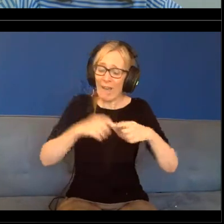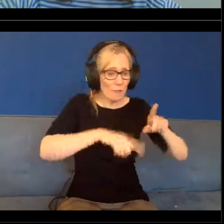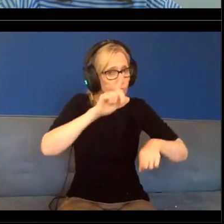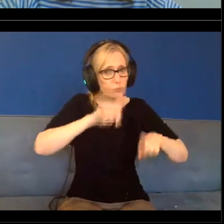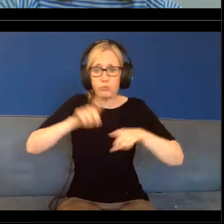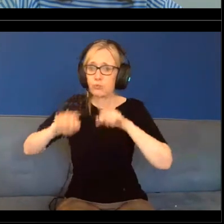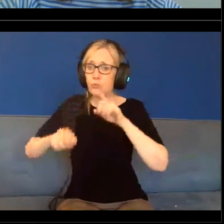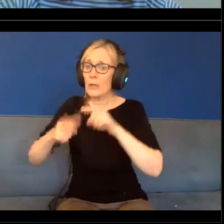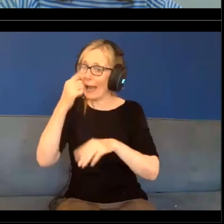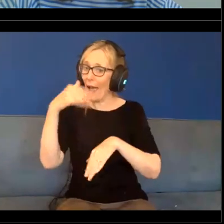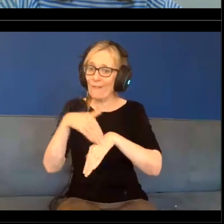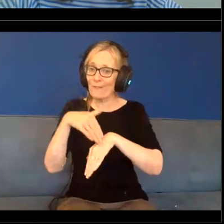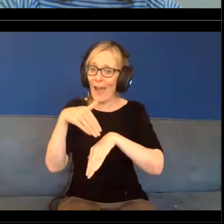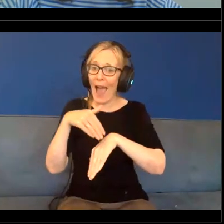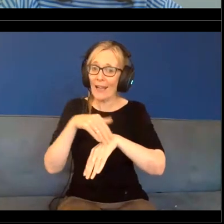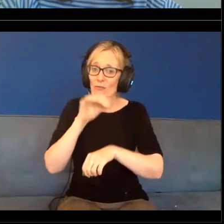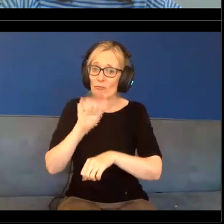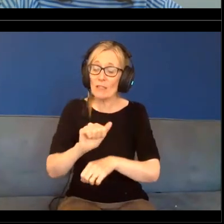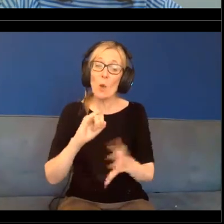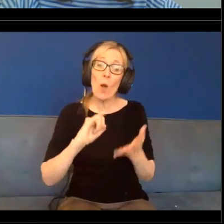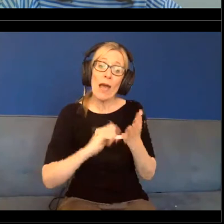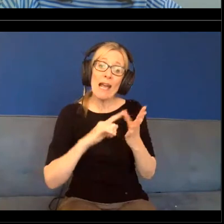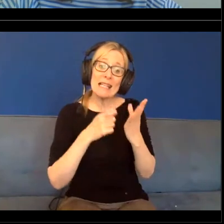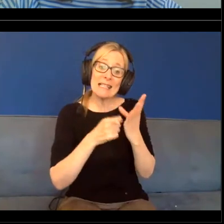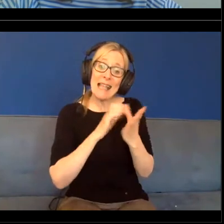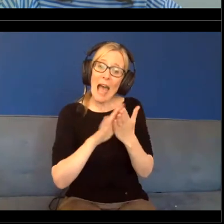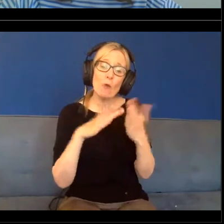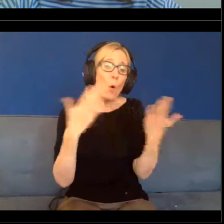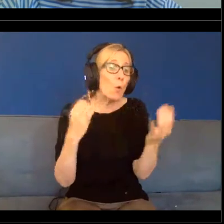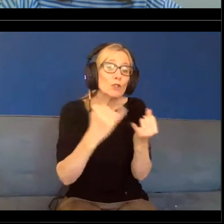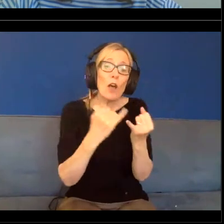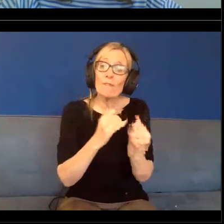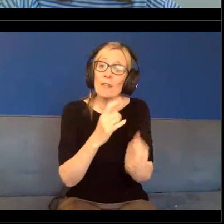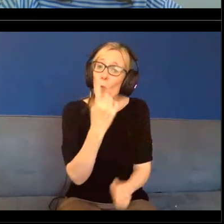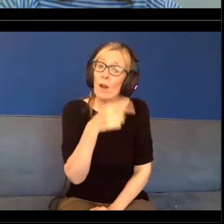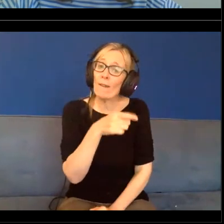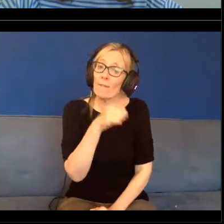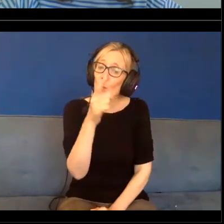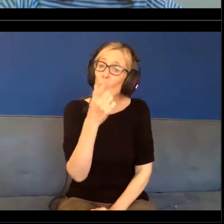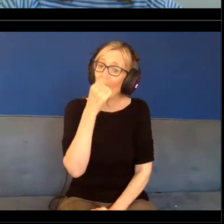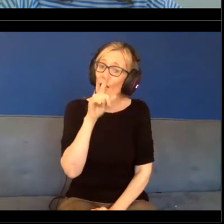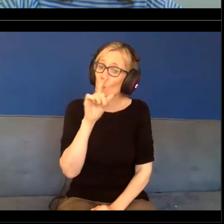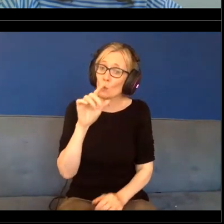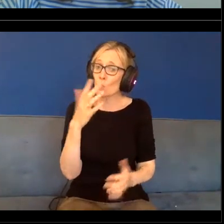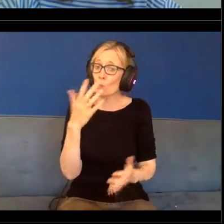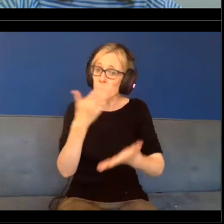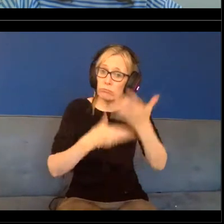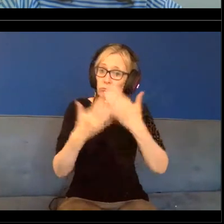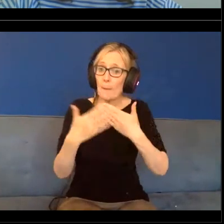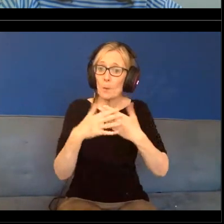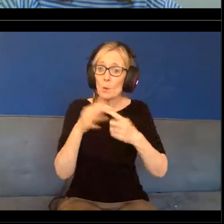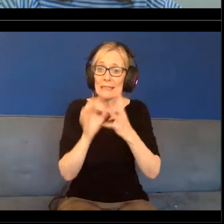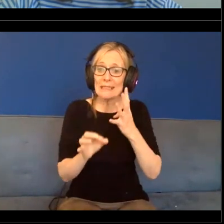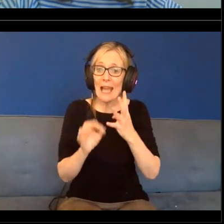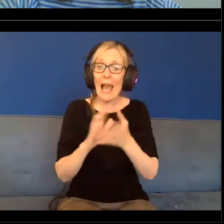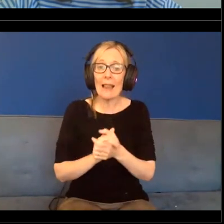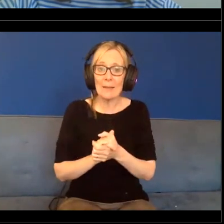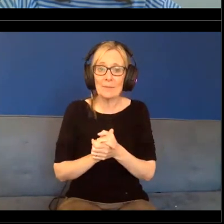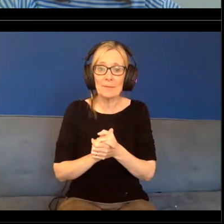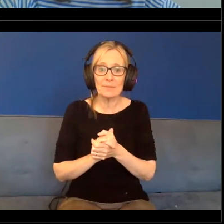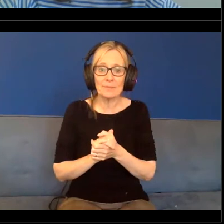So could Sarah or Sophie again just slightly unpick some of the detail here? Yeah,